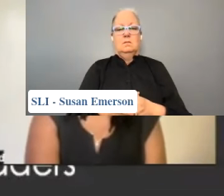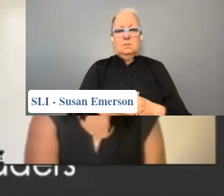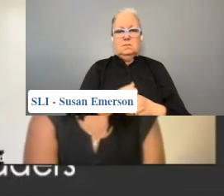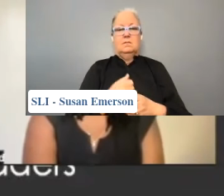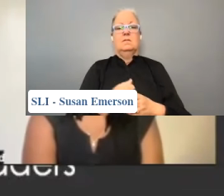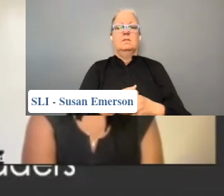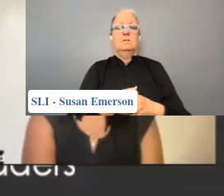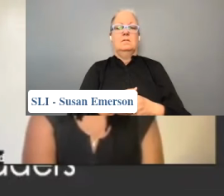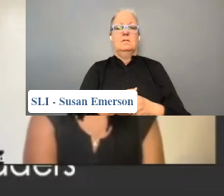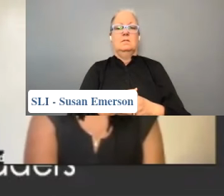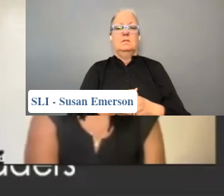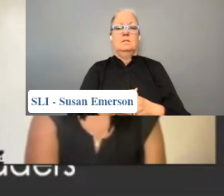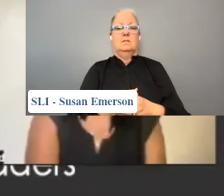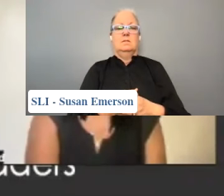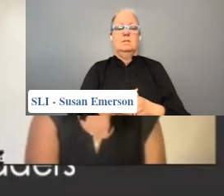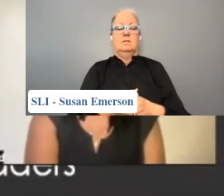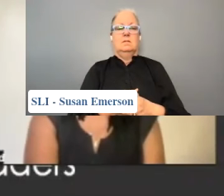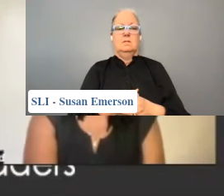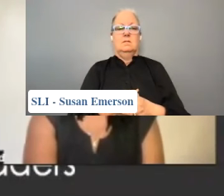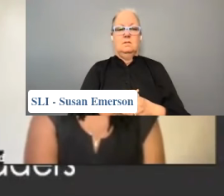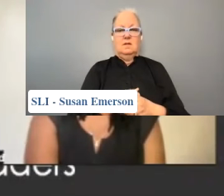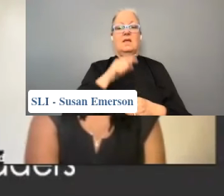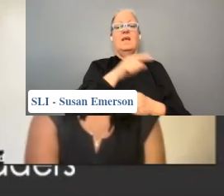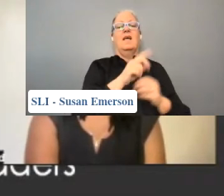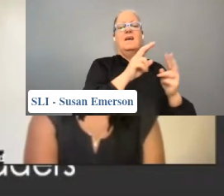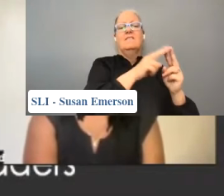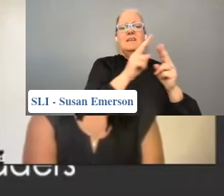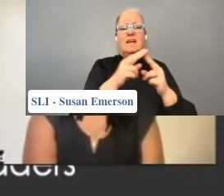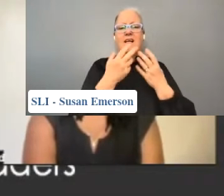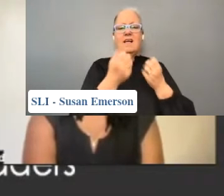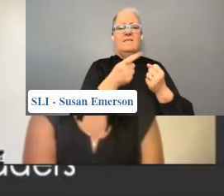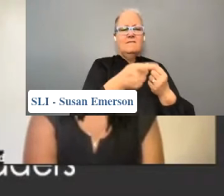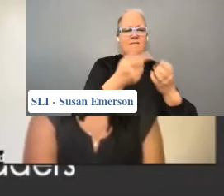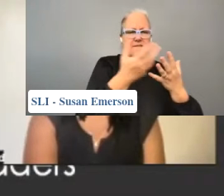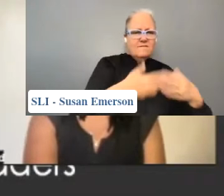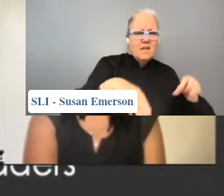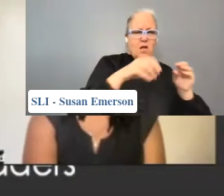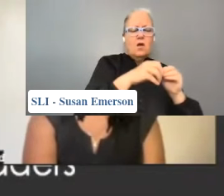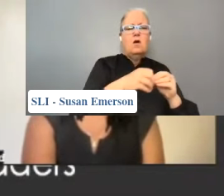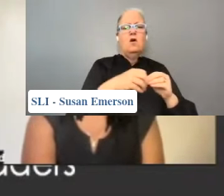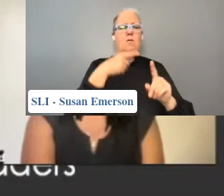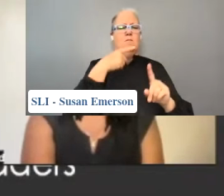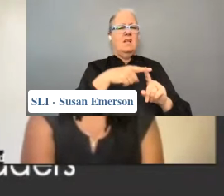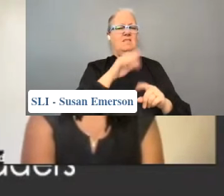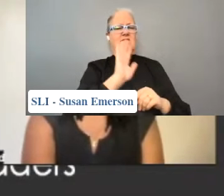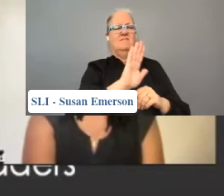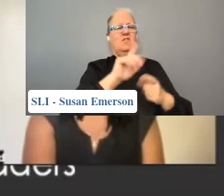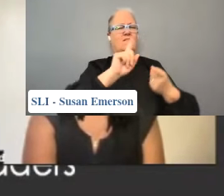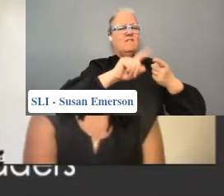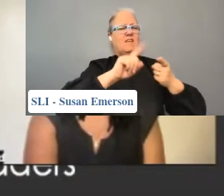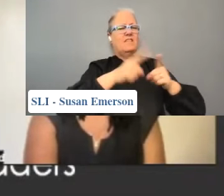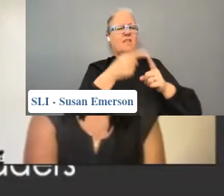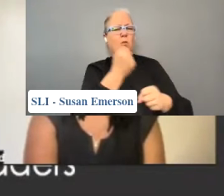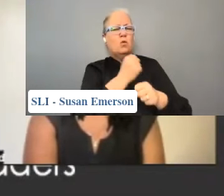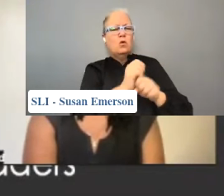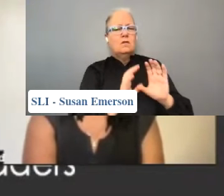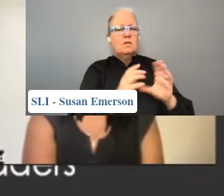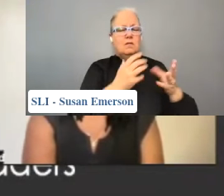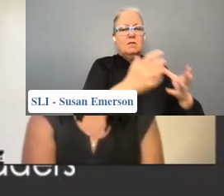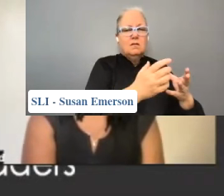At cell level, we have cell mentors and the Institute Muryango Workforce, and they meet with the village and the cell